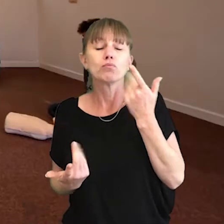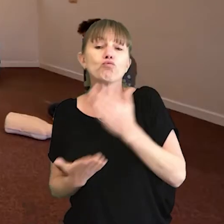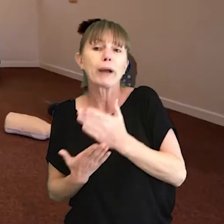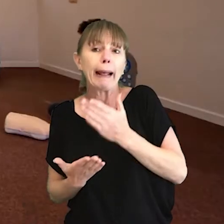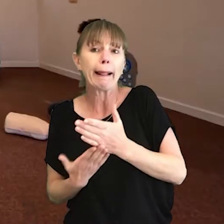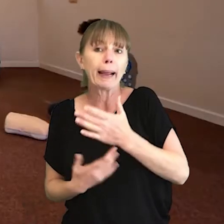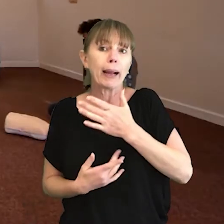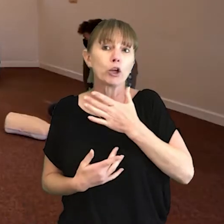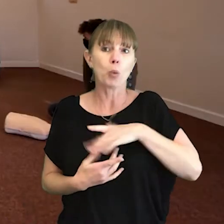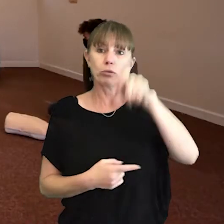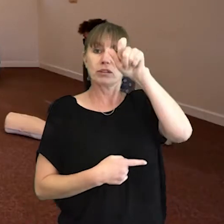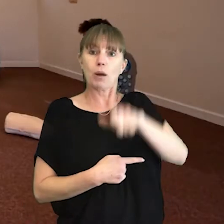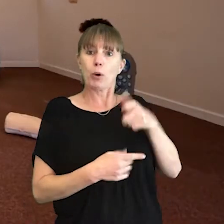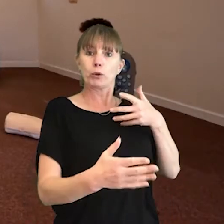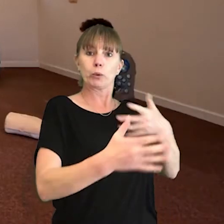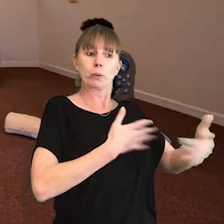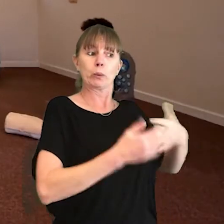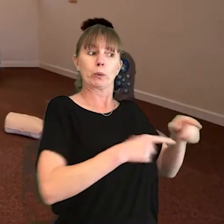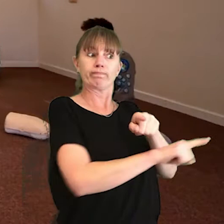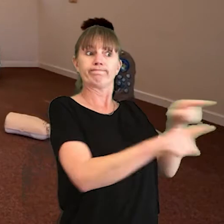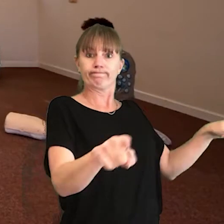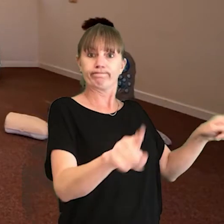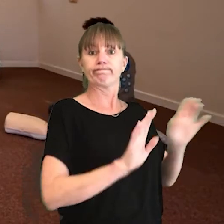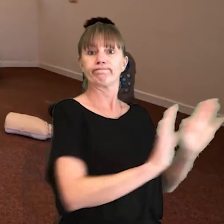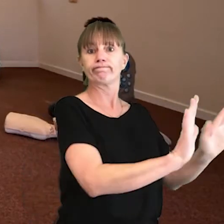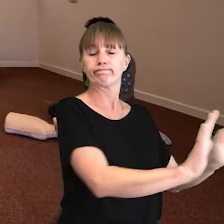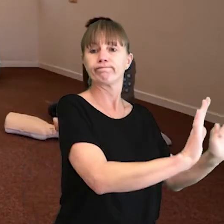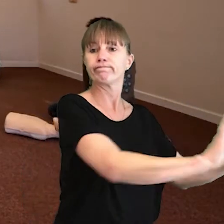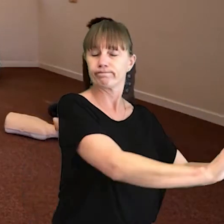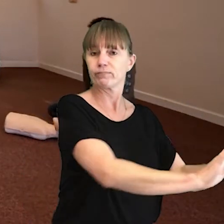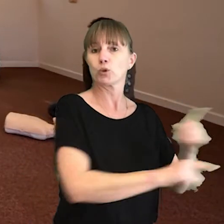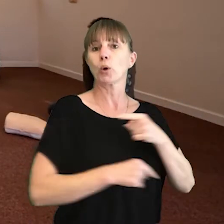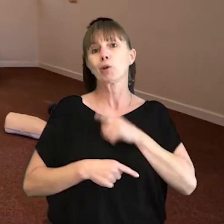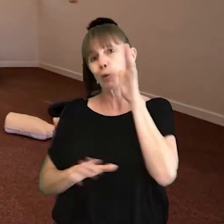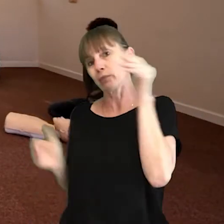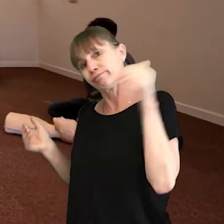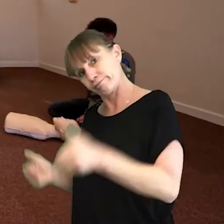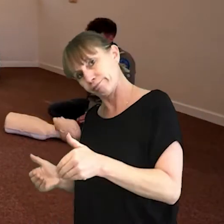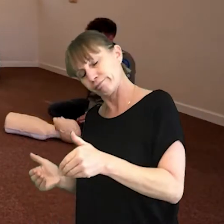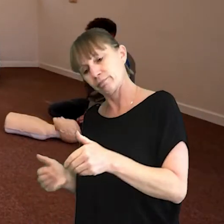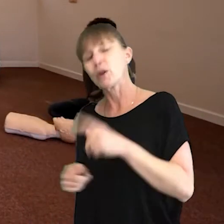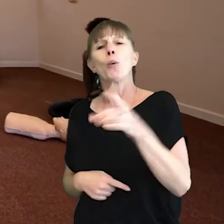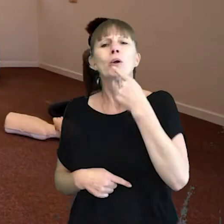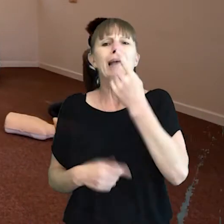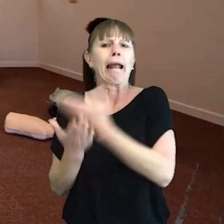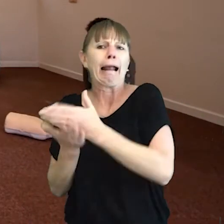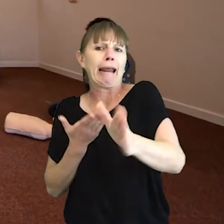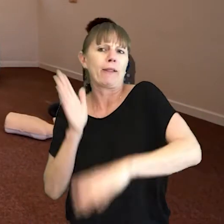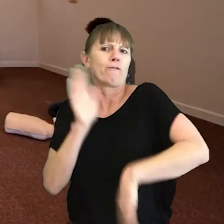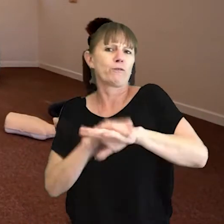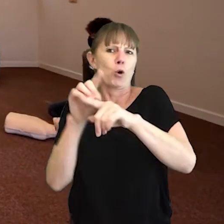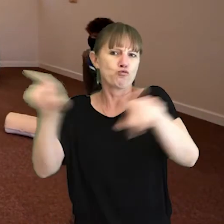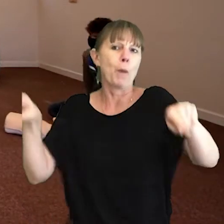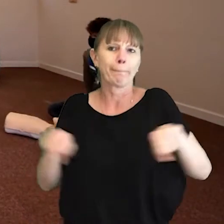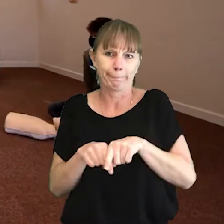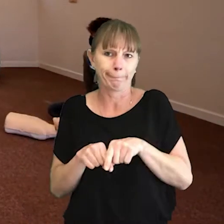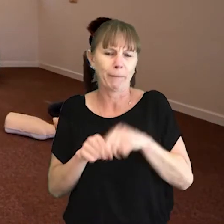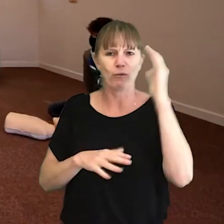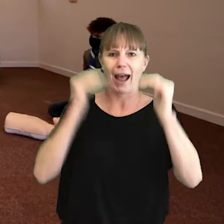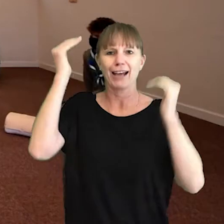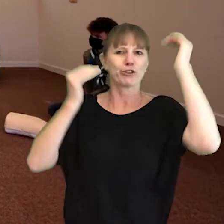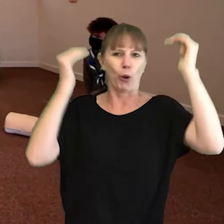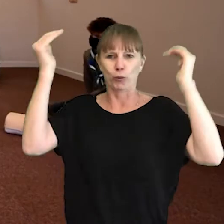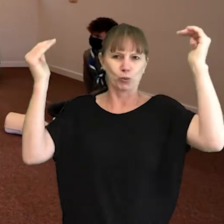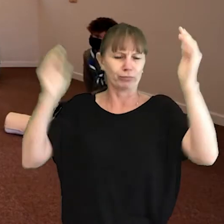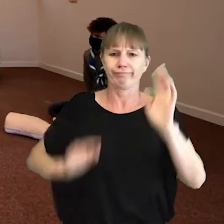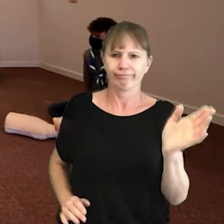get someone to deal with them and prioritise their care. And Yes, so I wouldn't suggest clearing the whole room of guardians because you're not